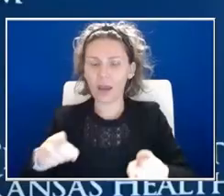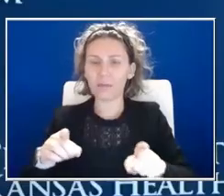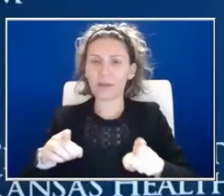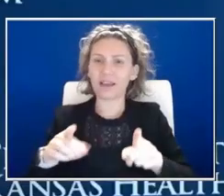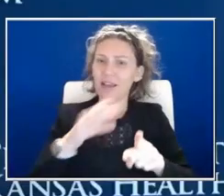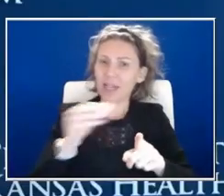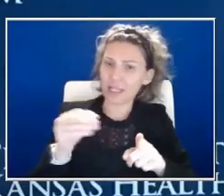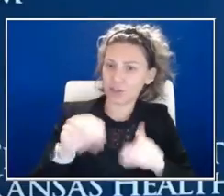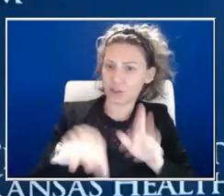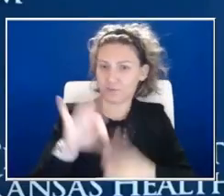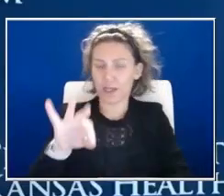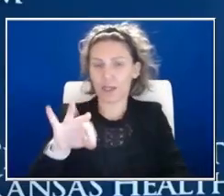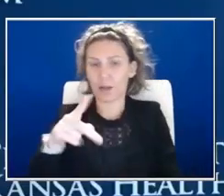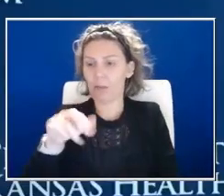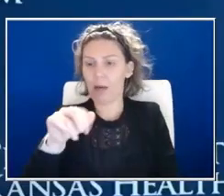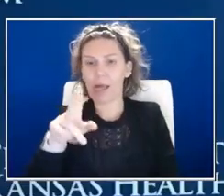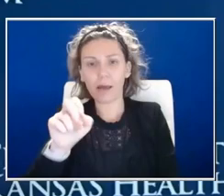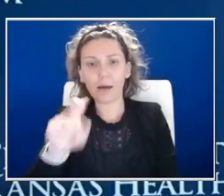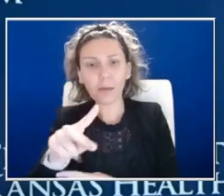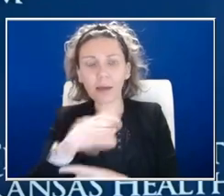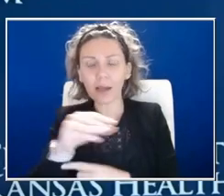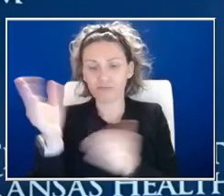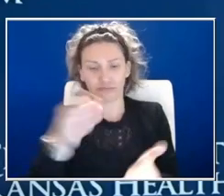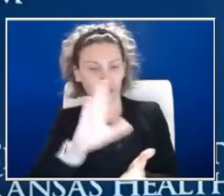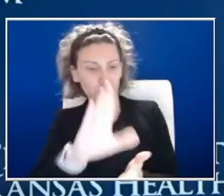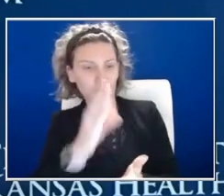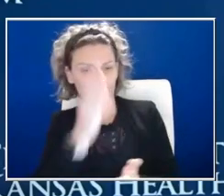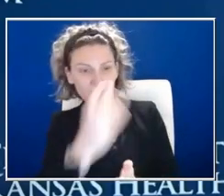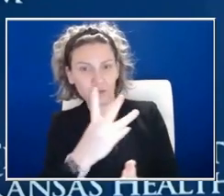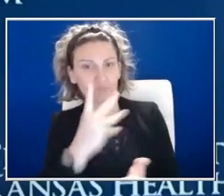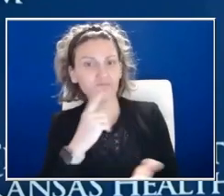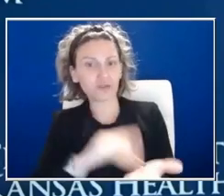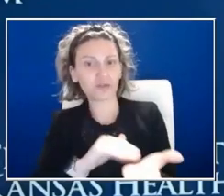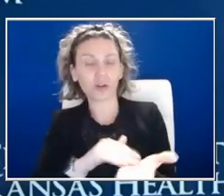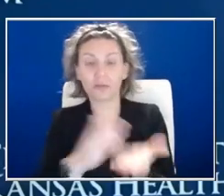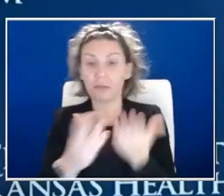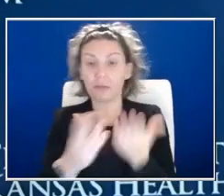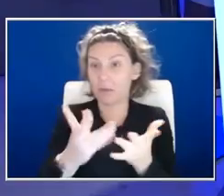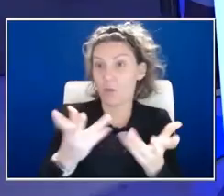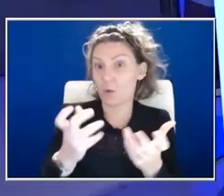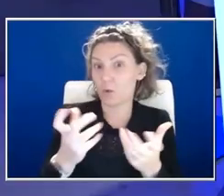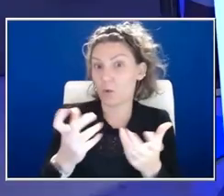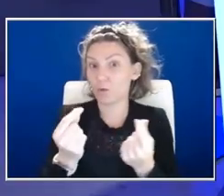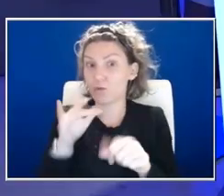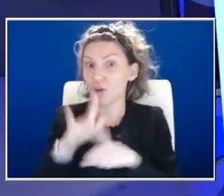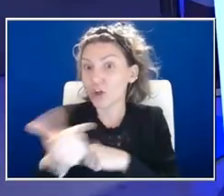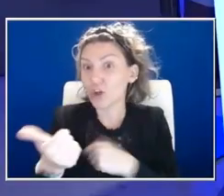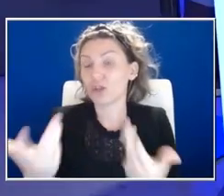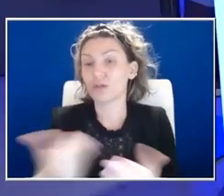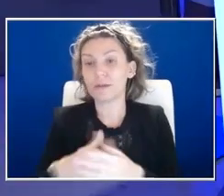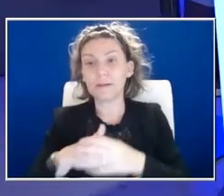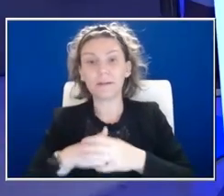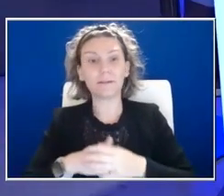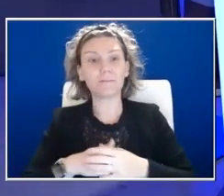And then bringing that information back to your doctor, because they may want to do your colonoscopy earlier than you thought. So Jack and Becky, we saw the picture of your